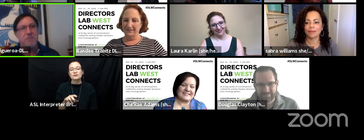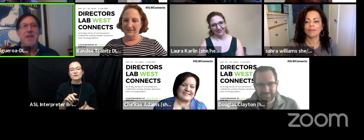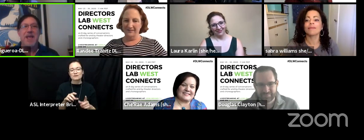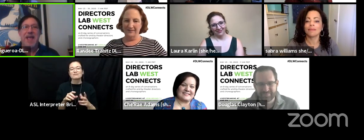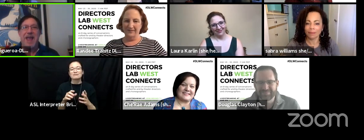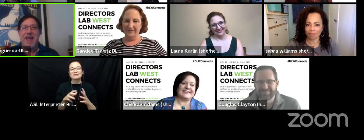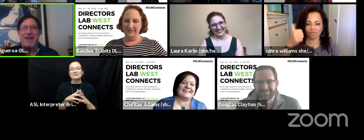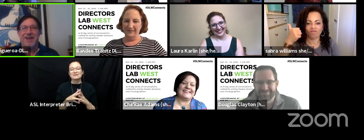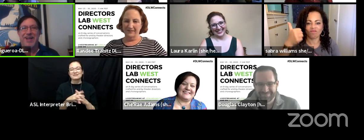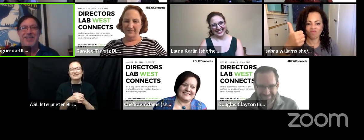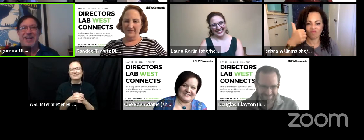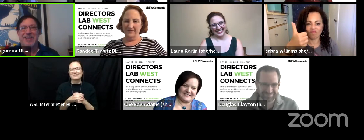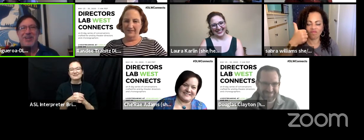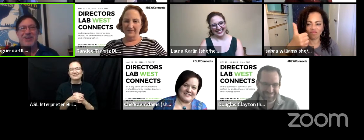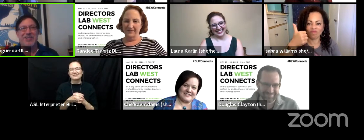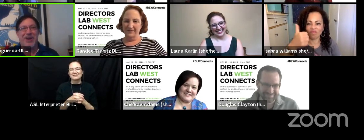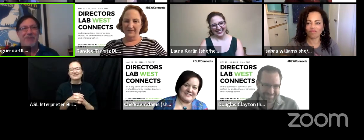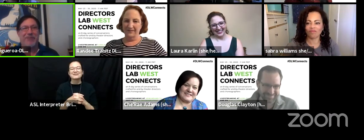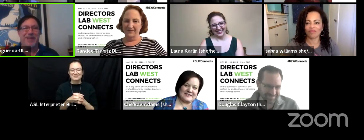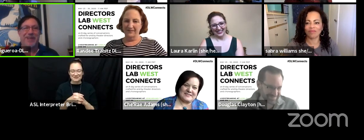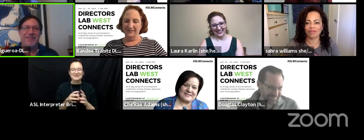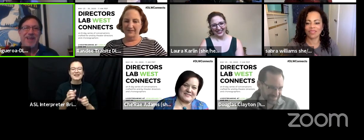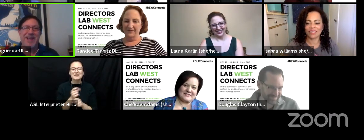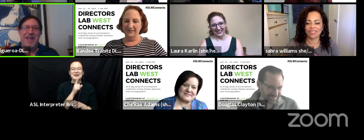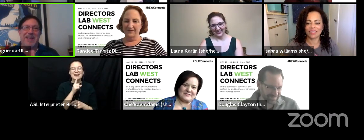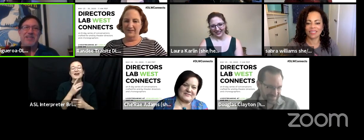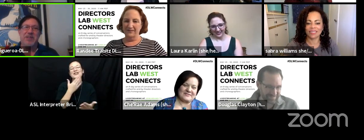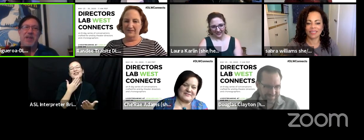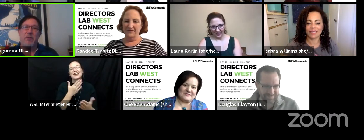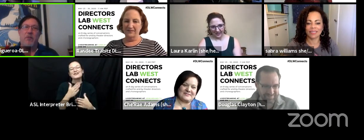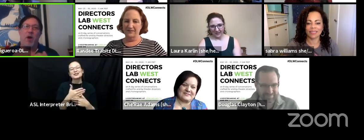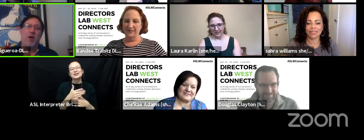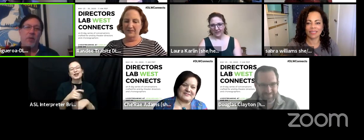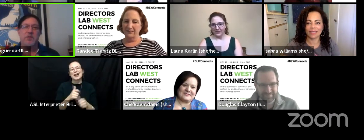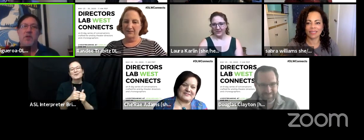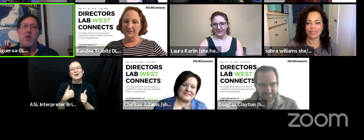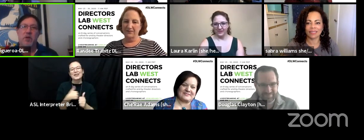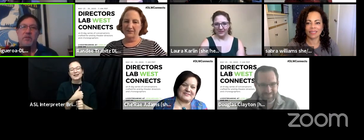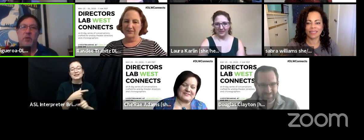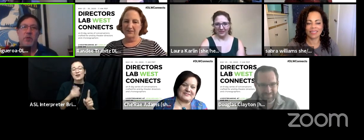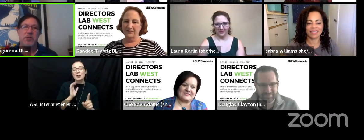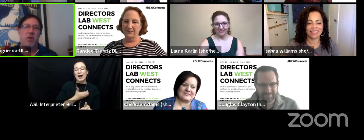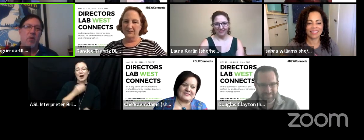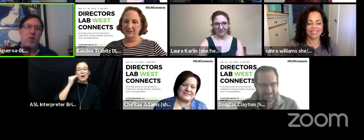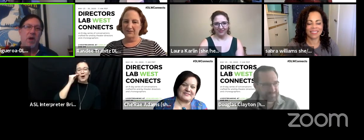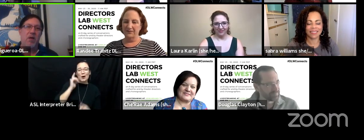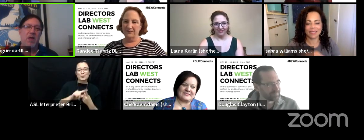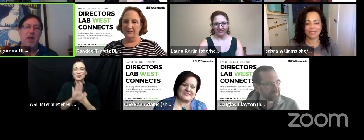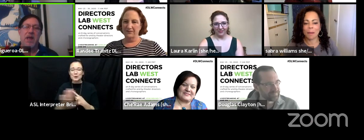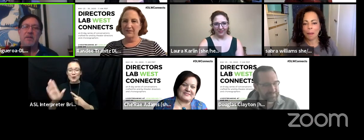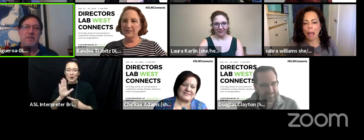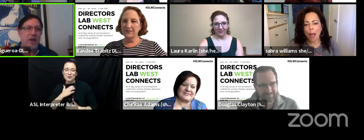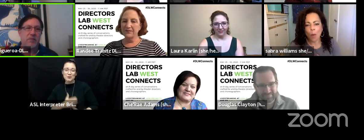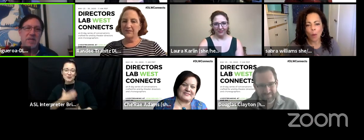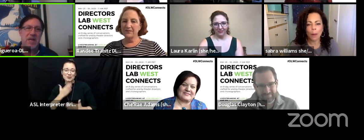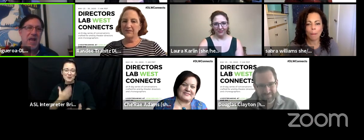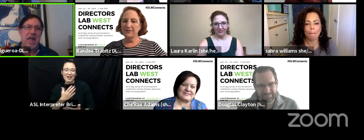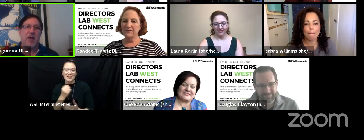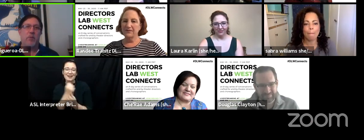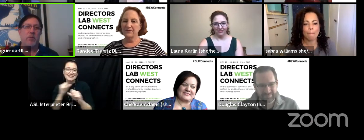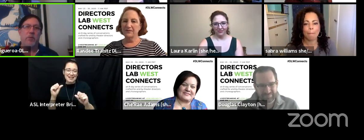down, and in sharing time with us. Until then, from our home to yours, we wish you all well and